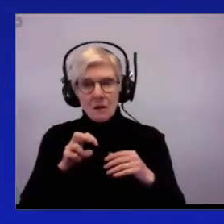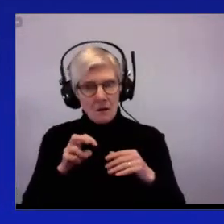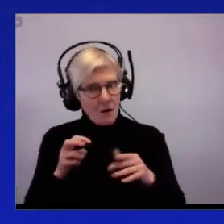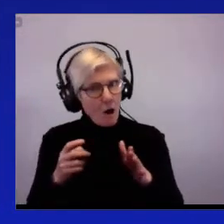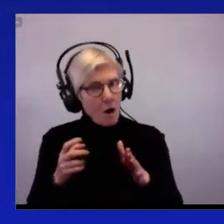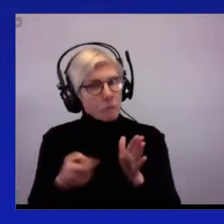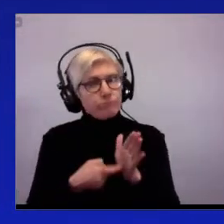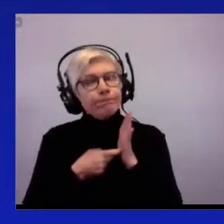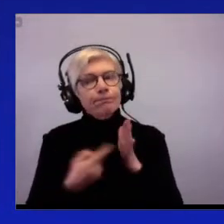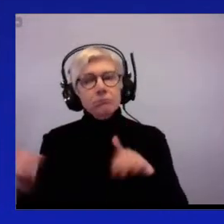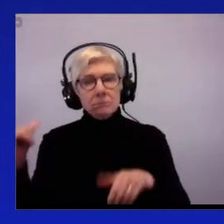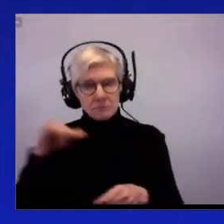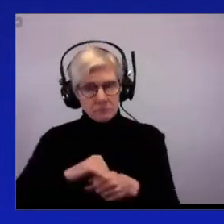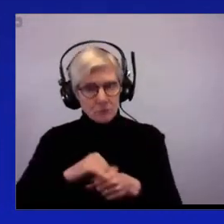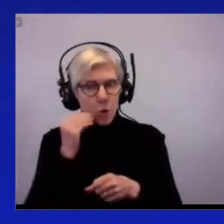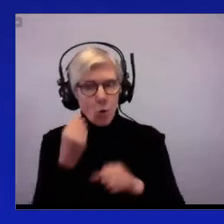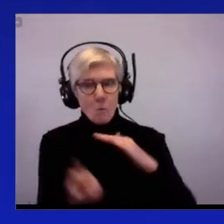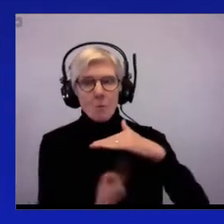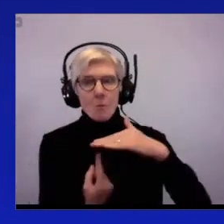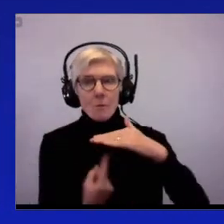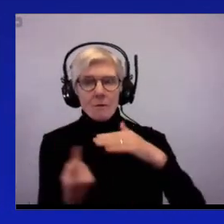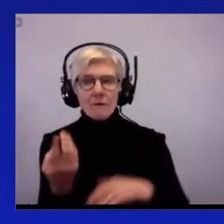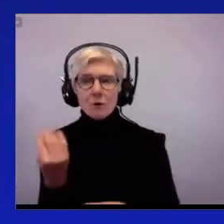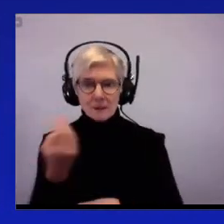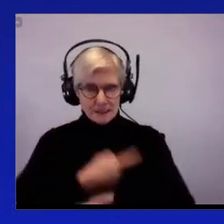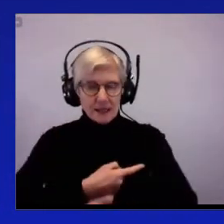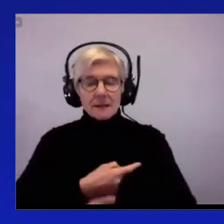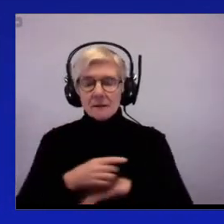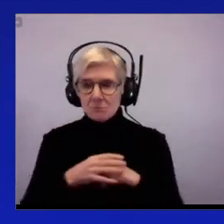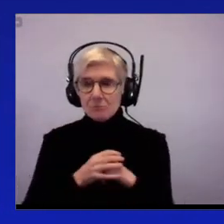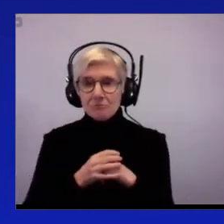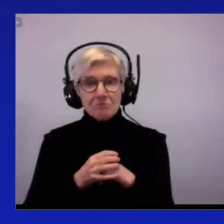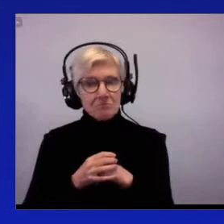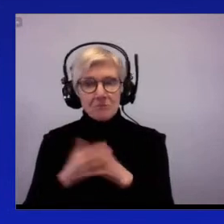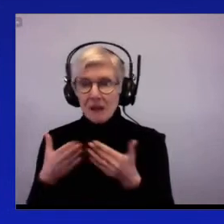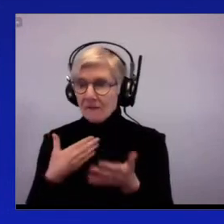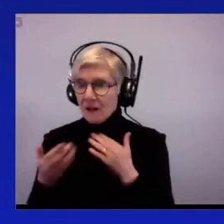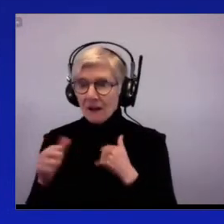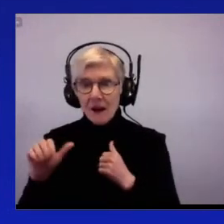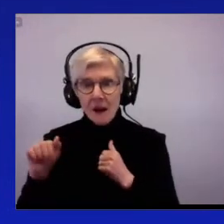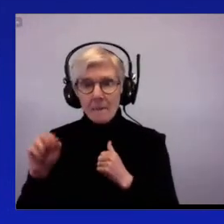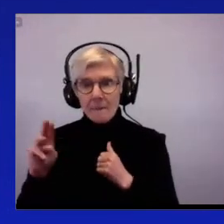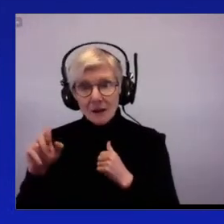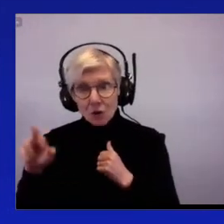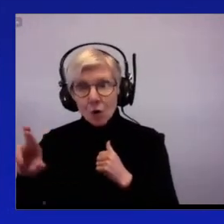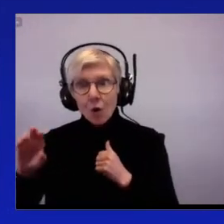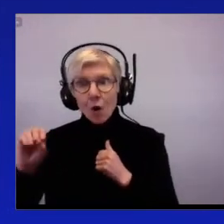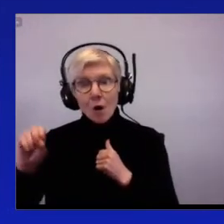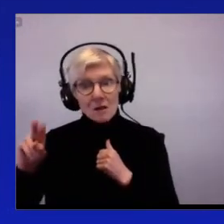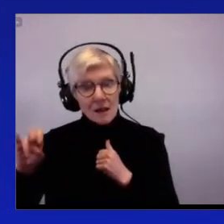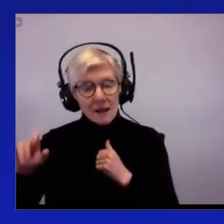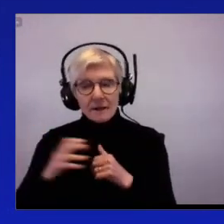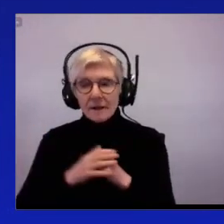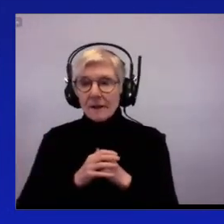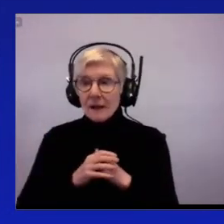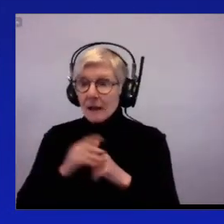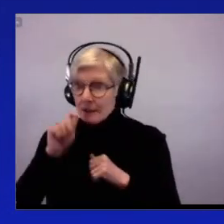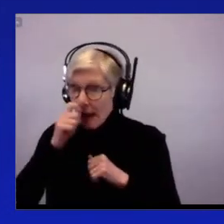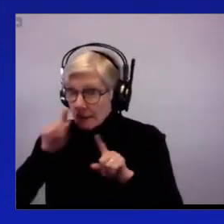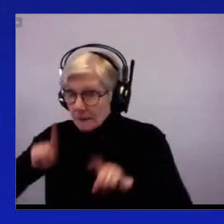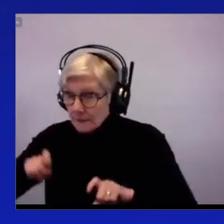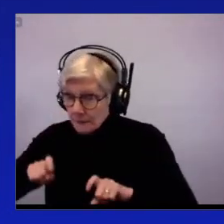And we reinforce that. If somebody is tested and test positive, we reinforce and